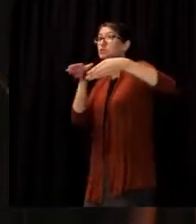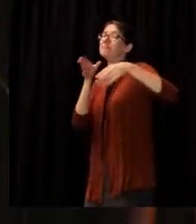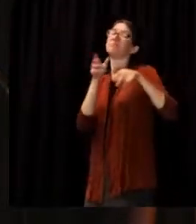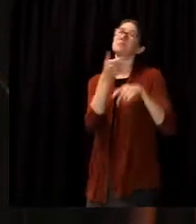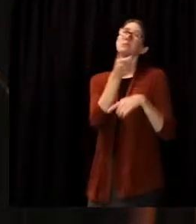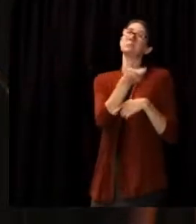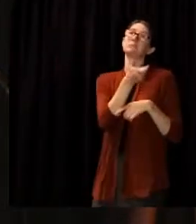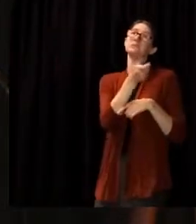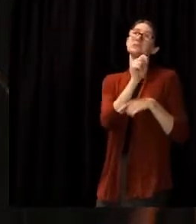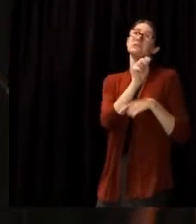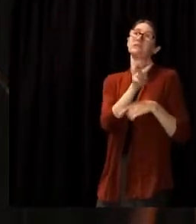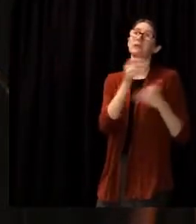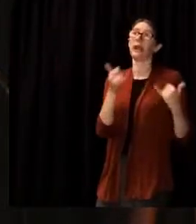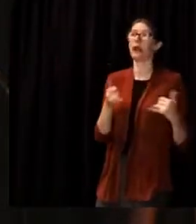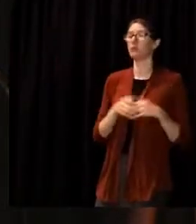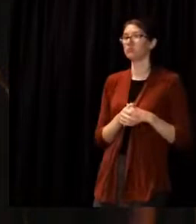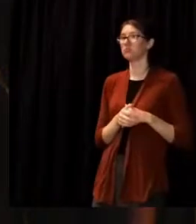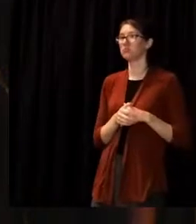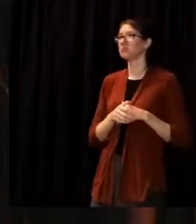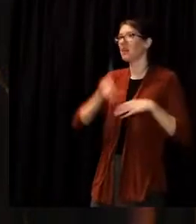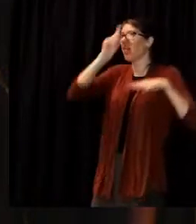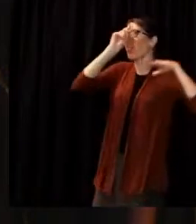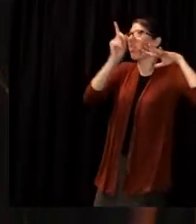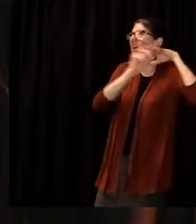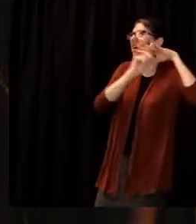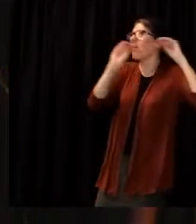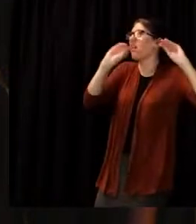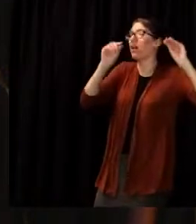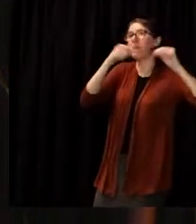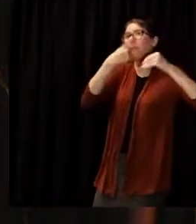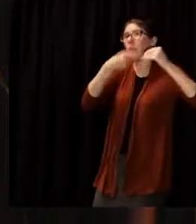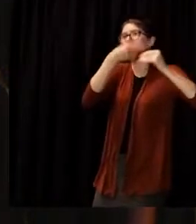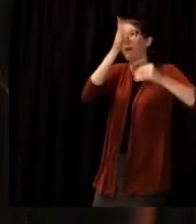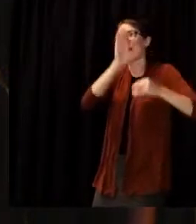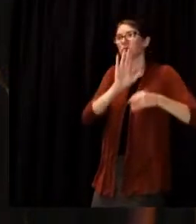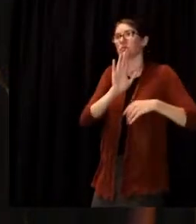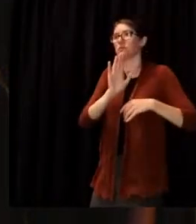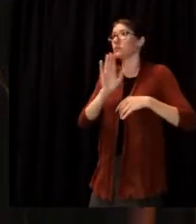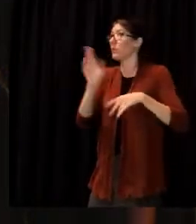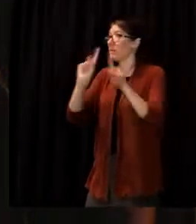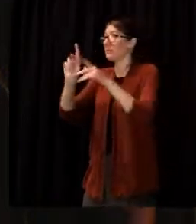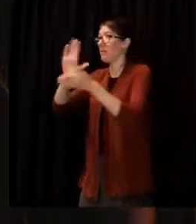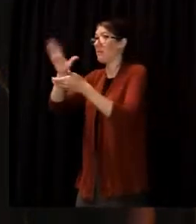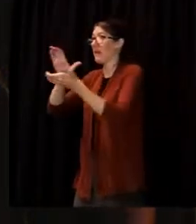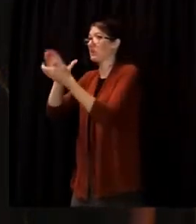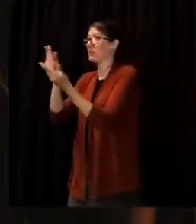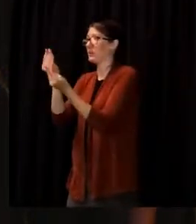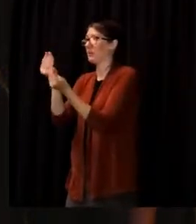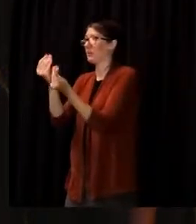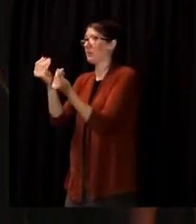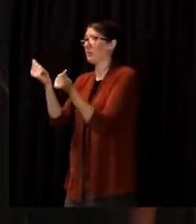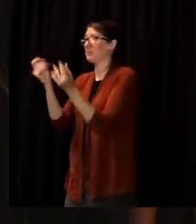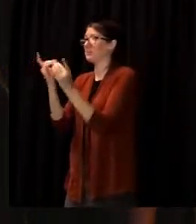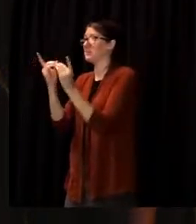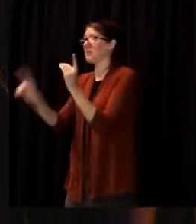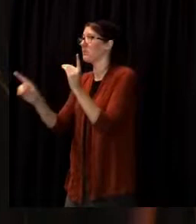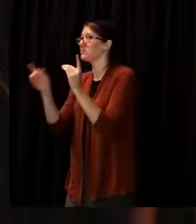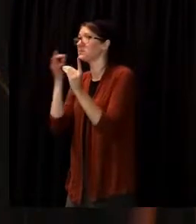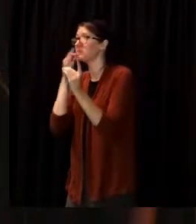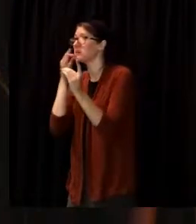TV. They have no thought of God. They're the people over here whose marriages are crumbling, and they don't know what to